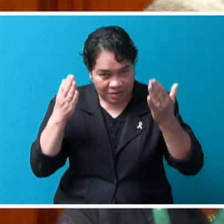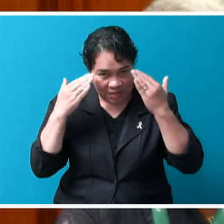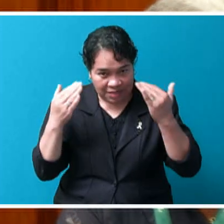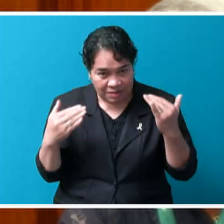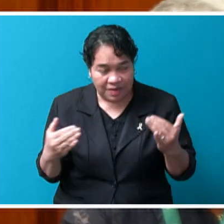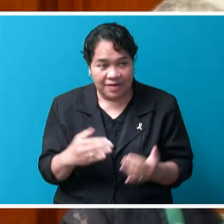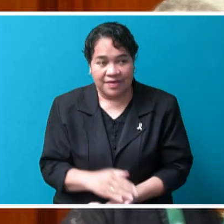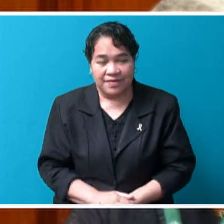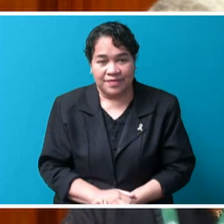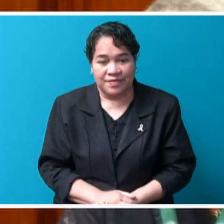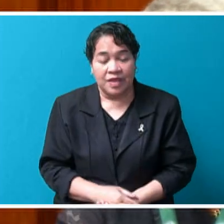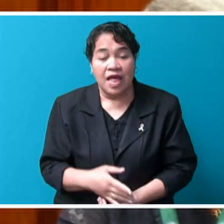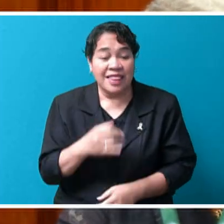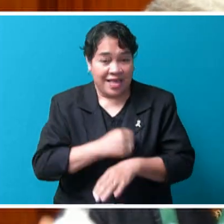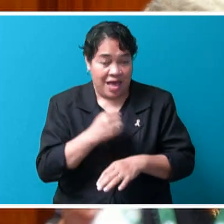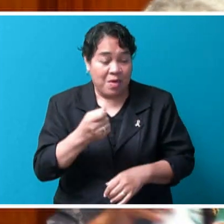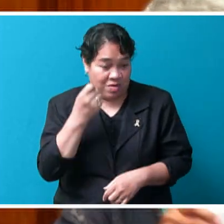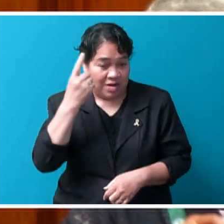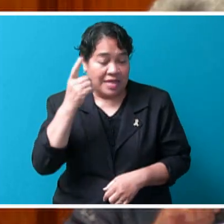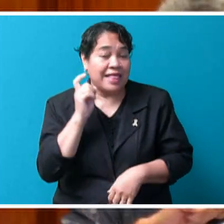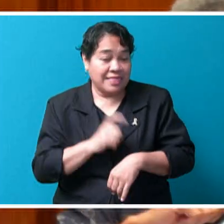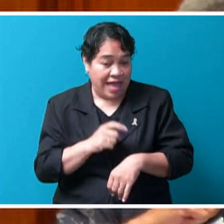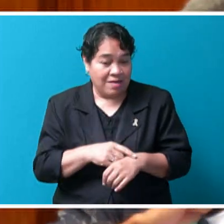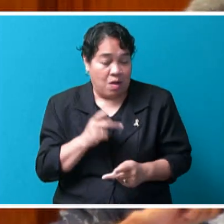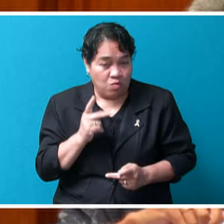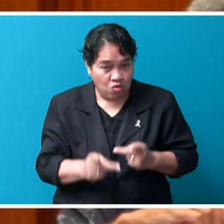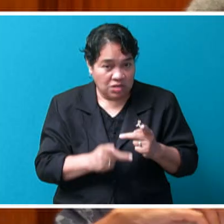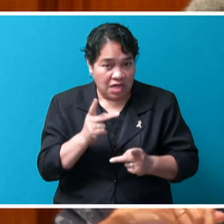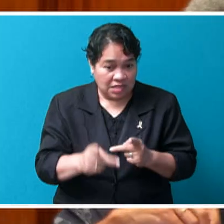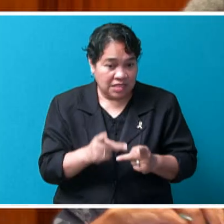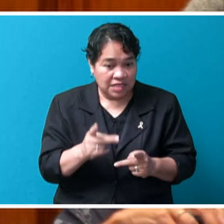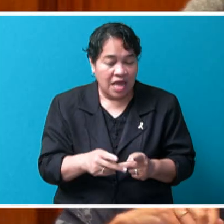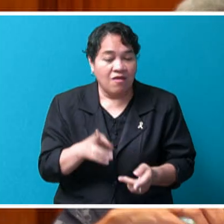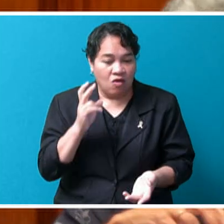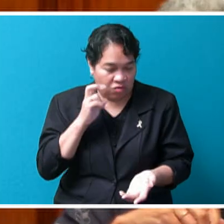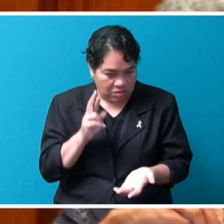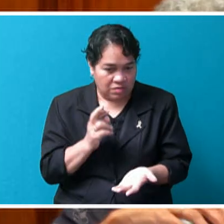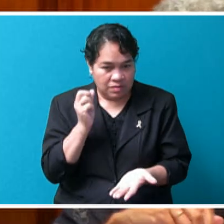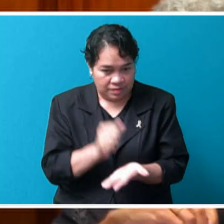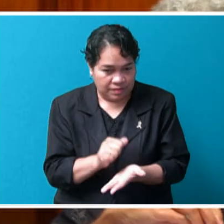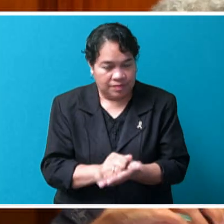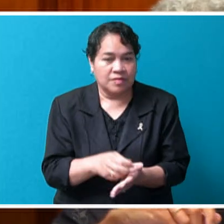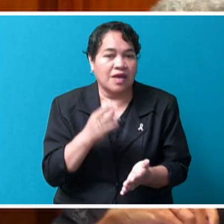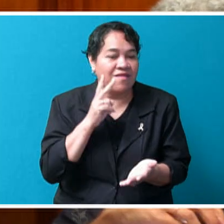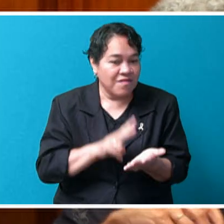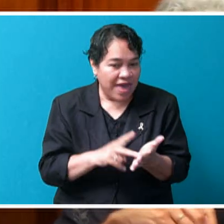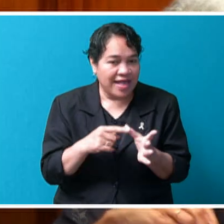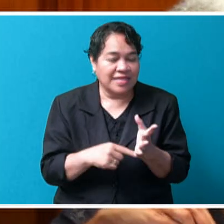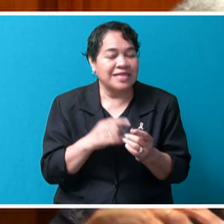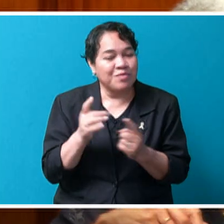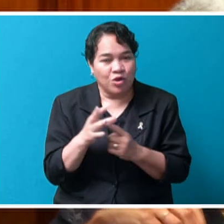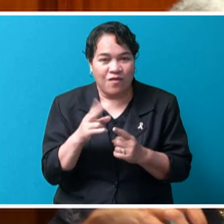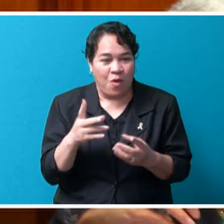Government recognizes that the timely processing of legitimate VAT refund is important for businesses, particularly